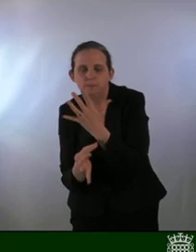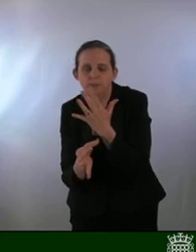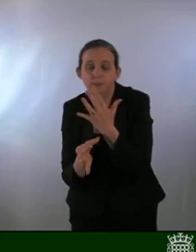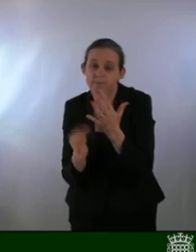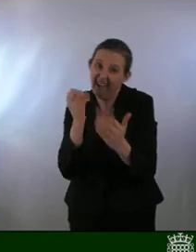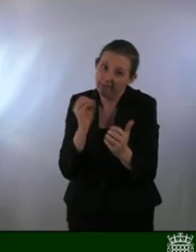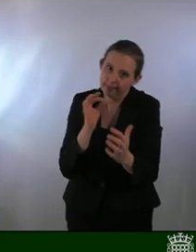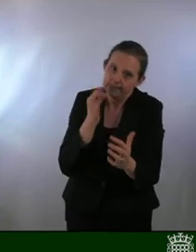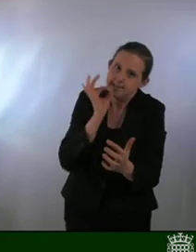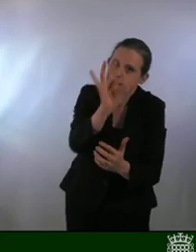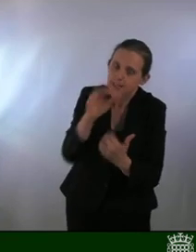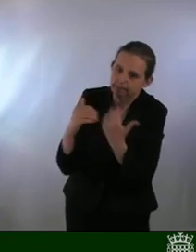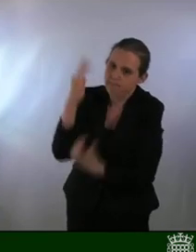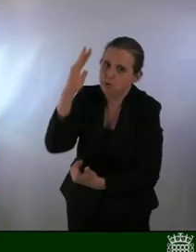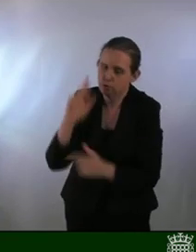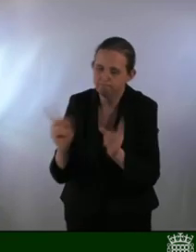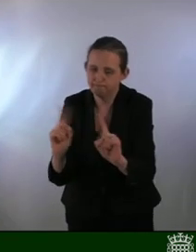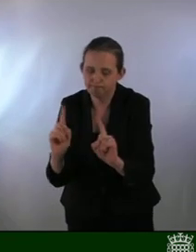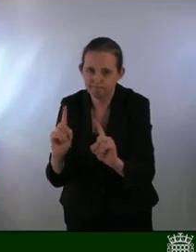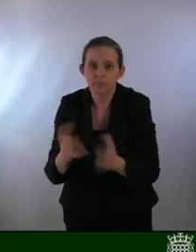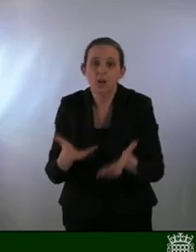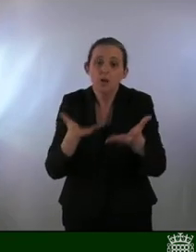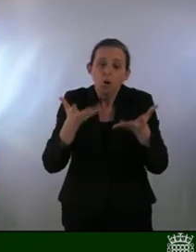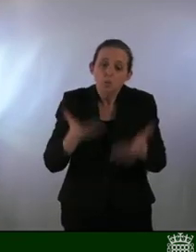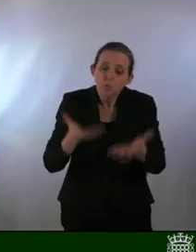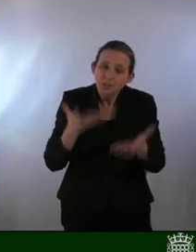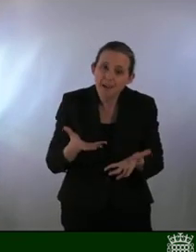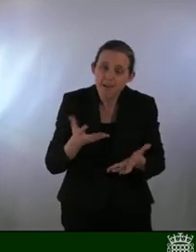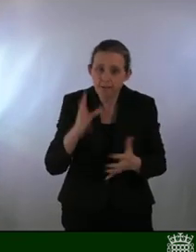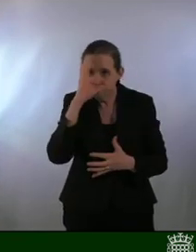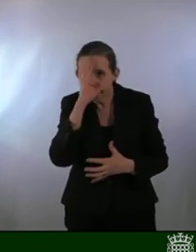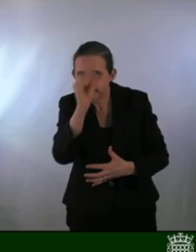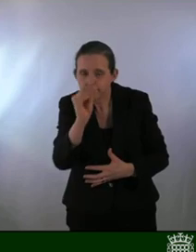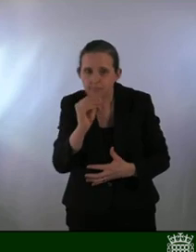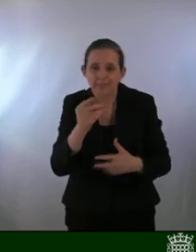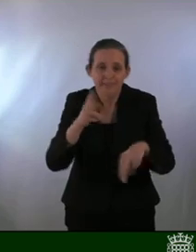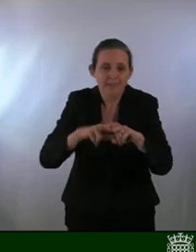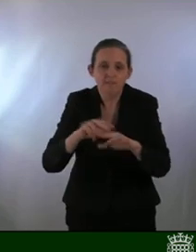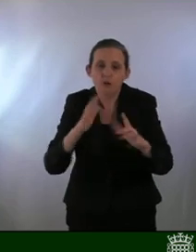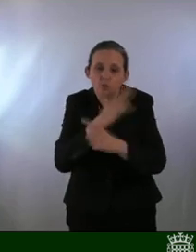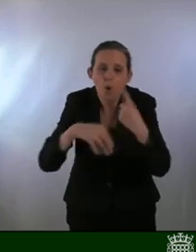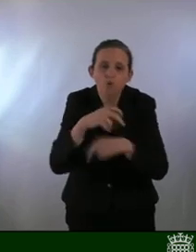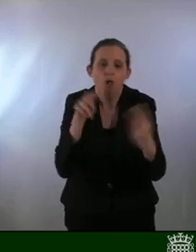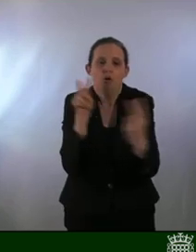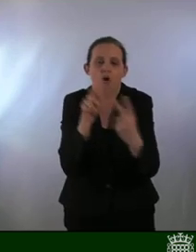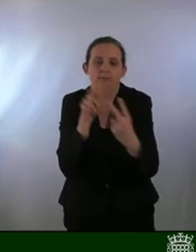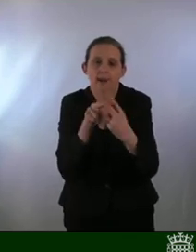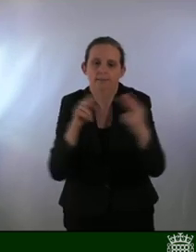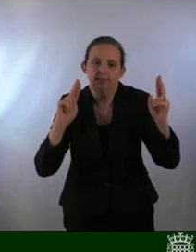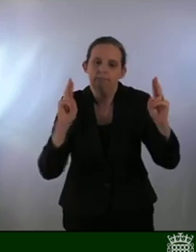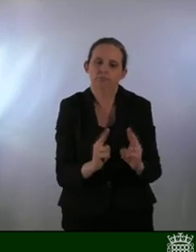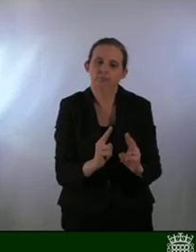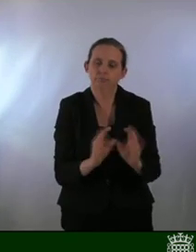of you. Today, we're advising people against all unnecessary social contact with others and all unnecessary